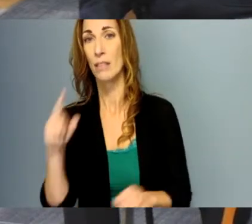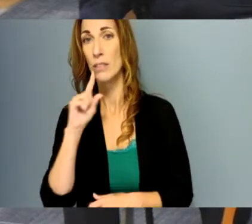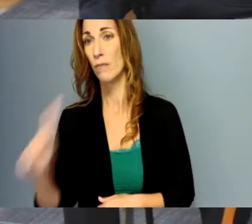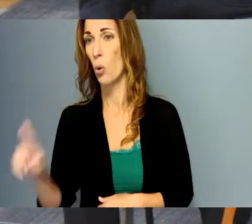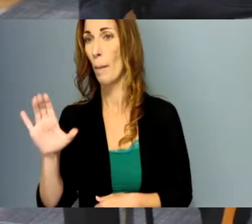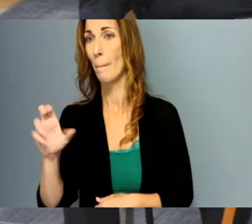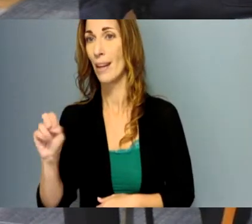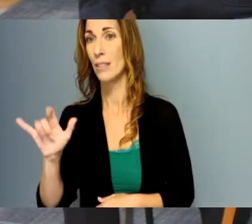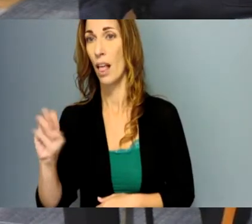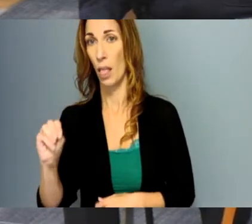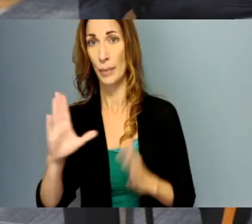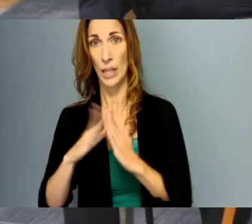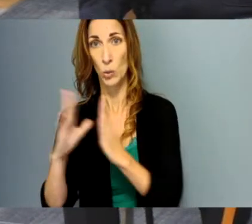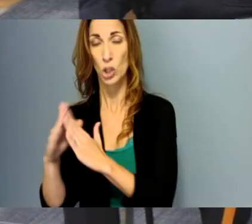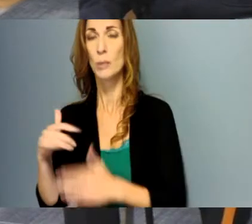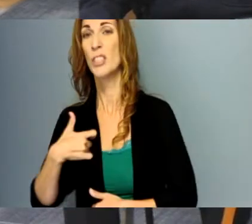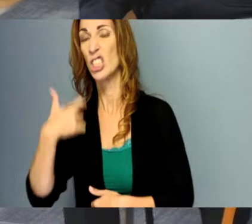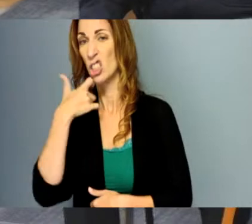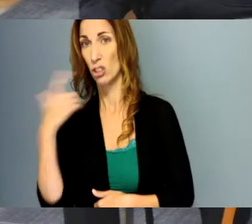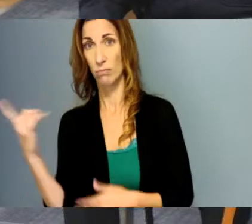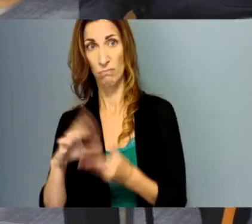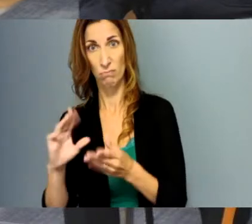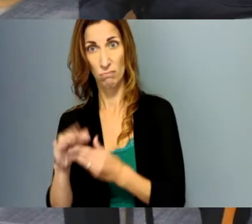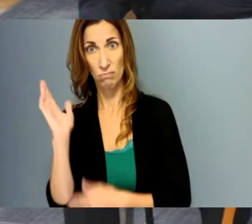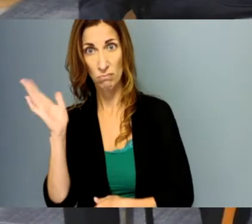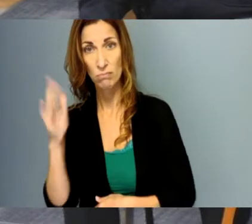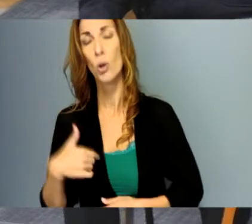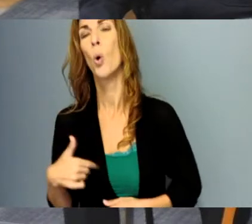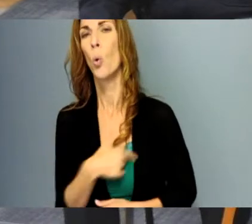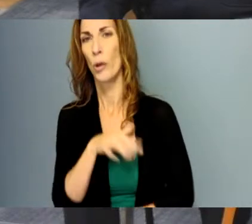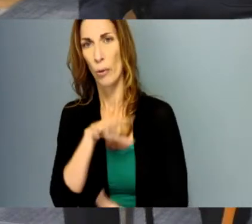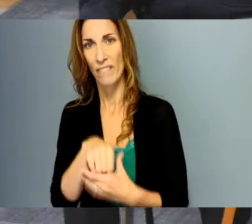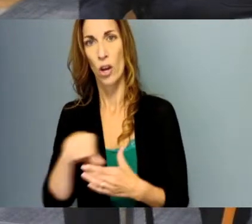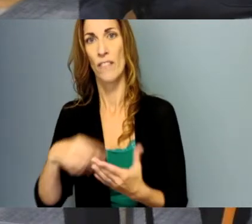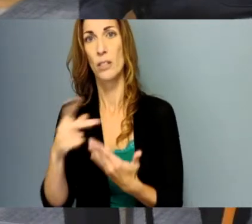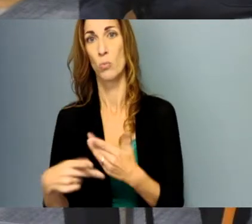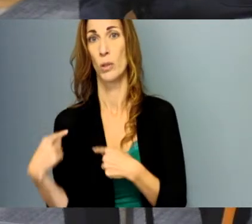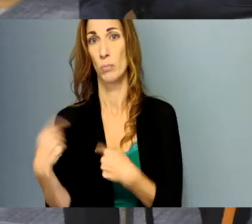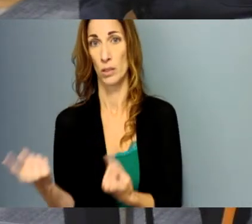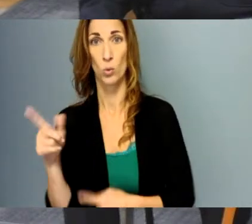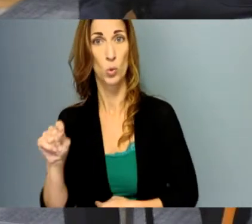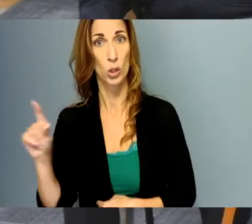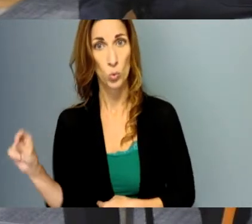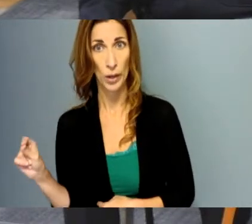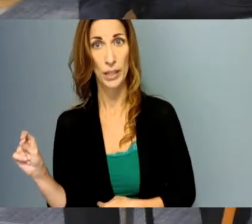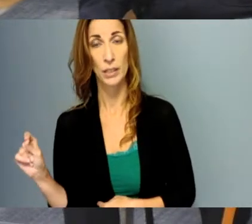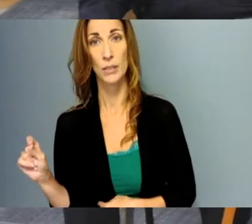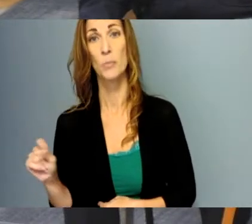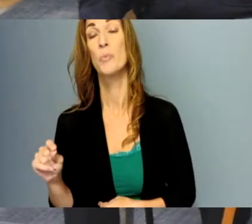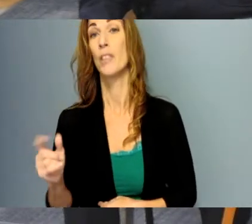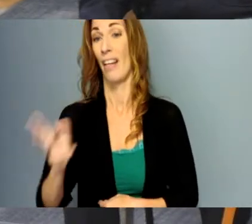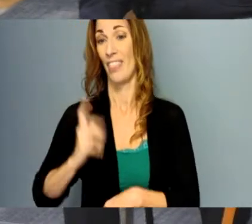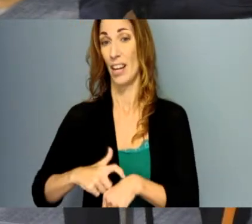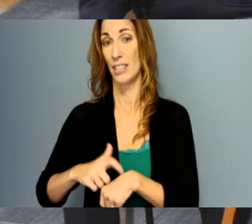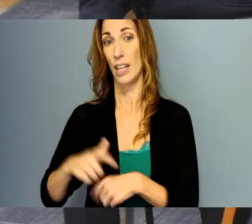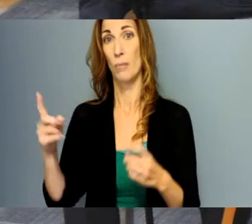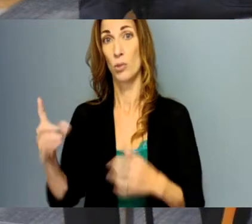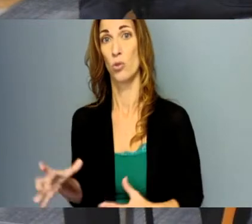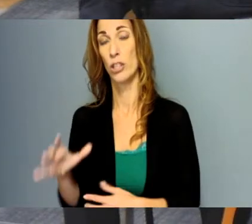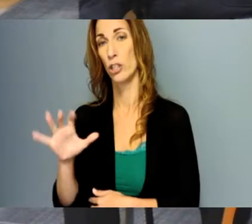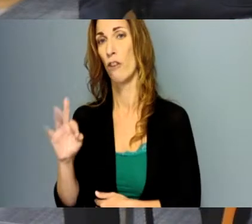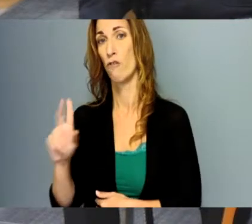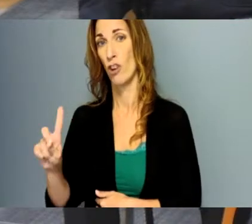Township. And as just been presented to you, we were involved with this program since 2020, when then Director Fred Herring, along